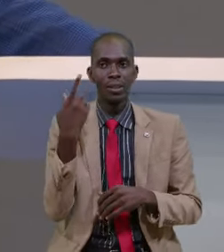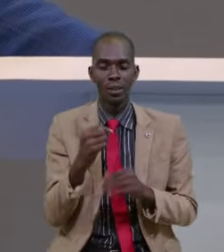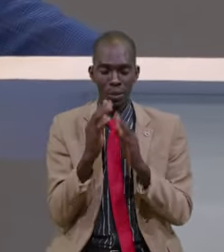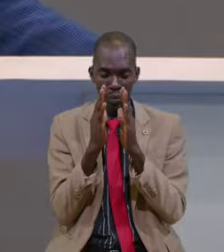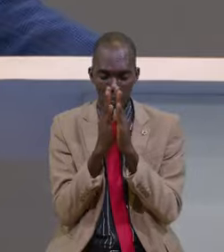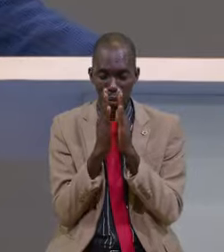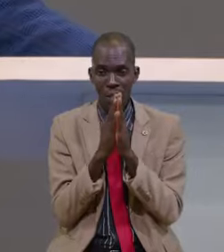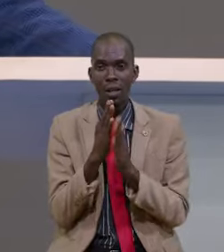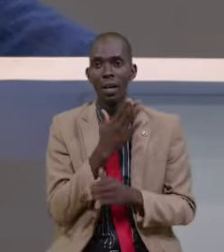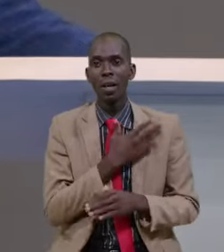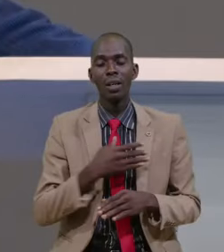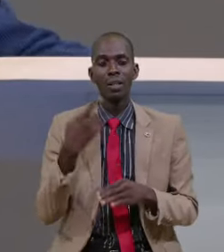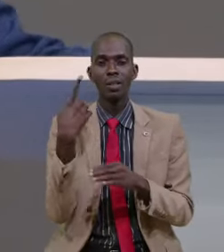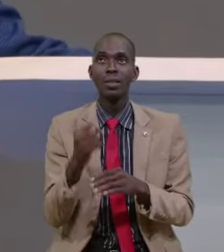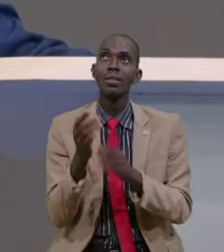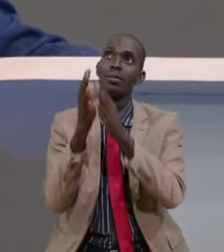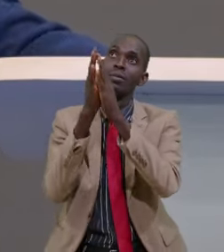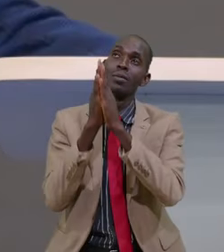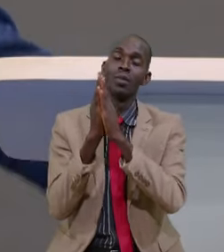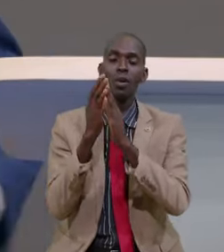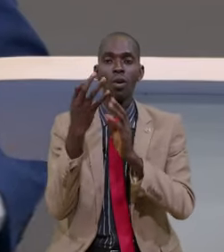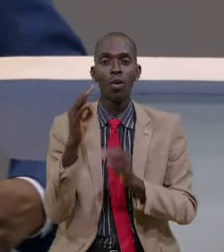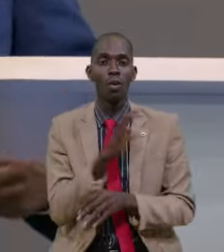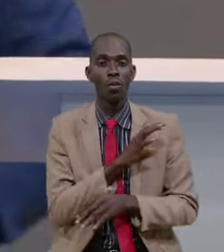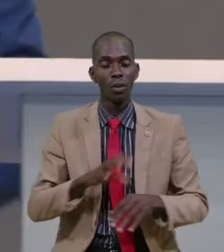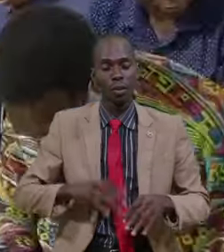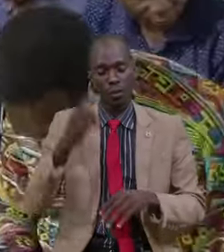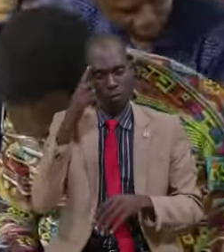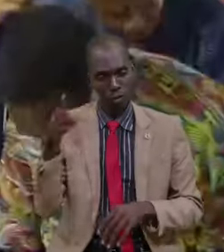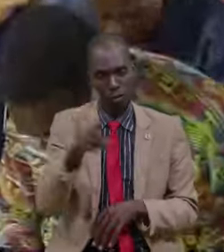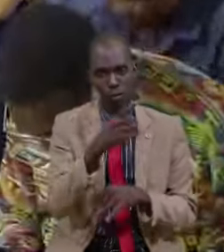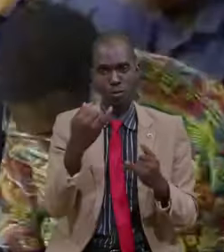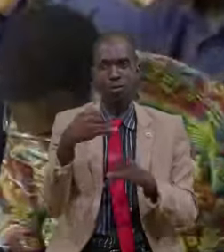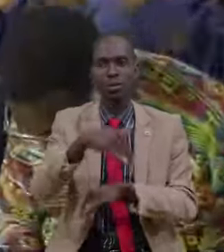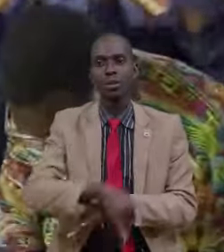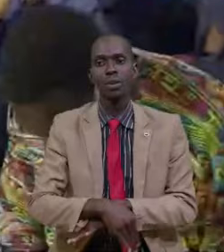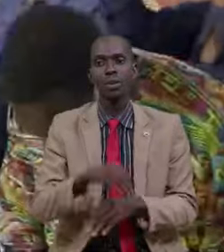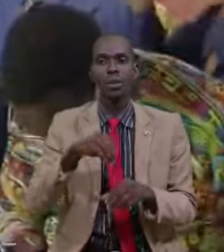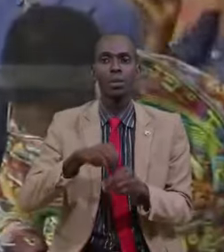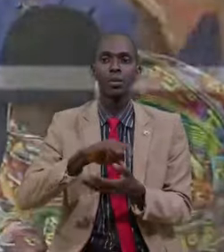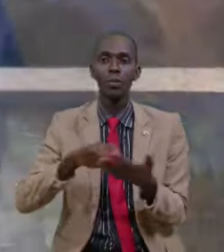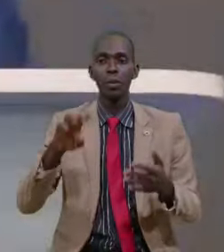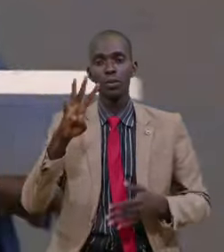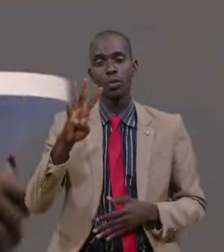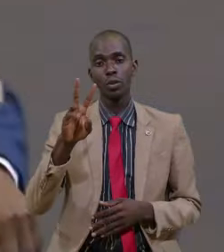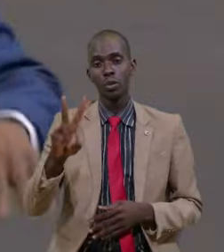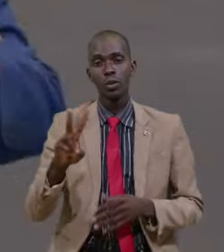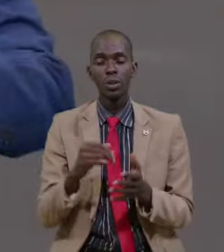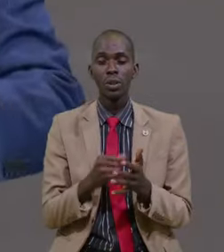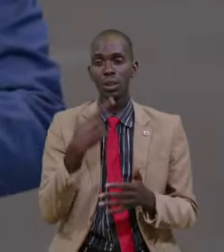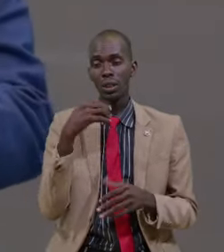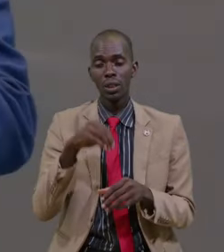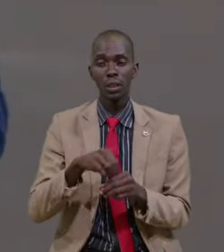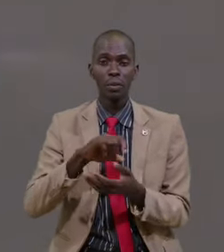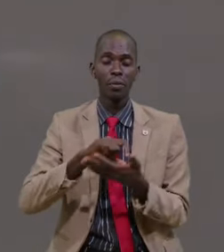the intercession of Christ concerning you tonight. In verse 42, it says in verse